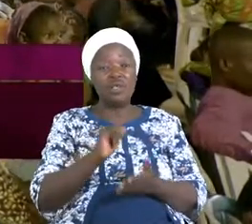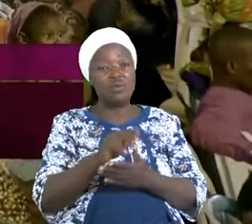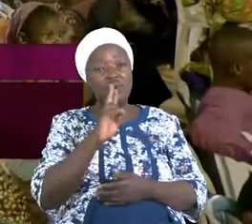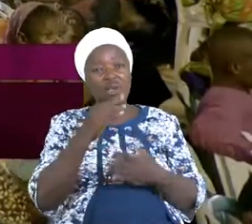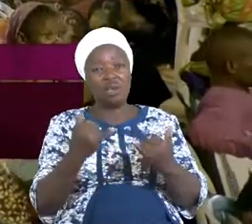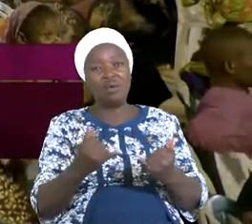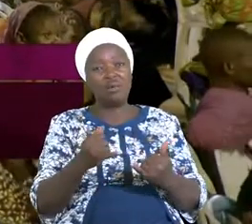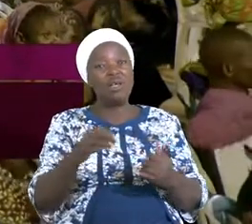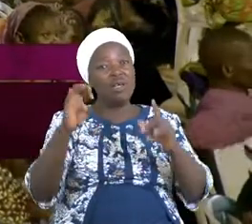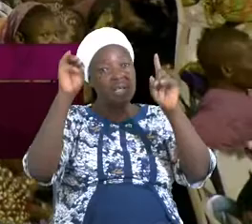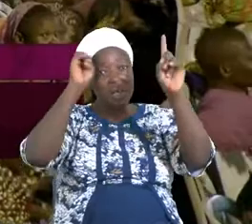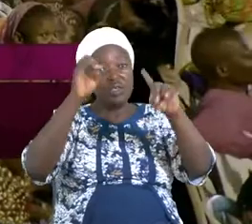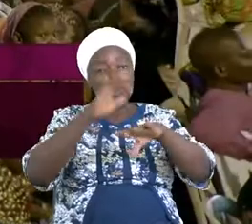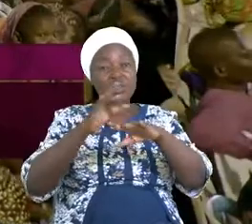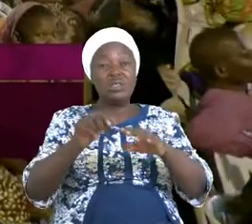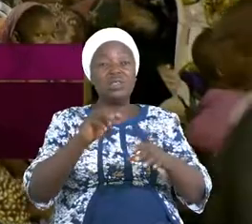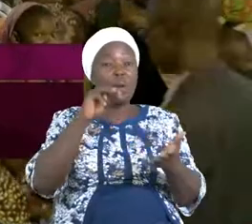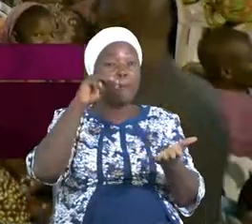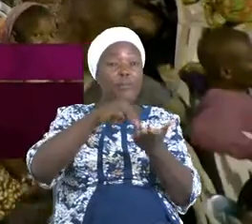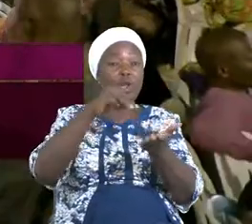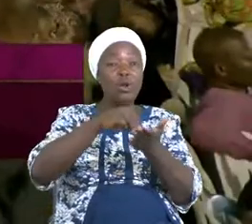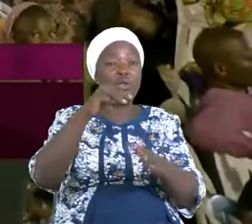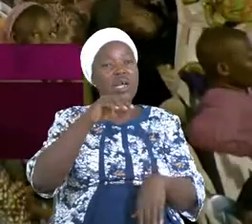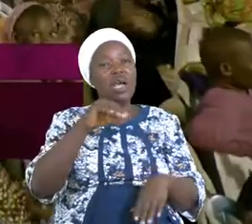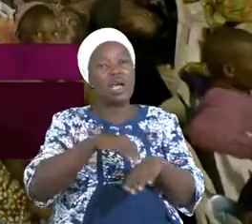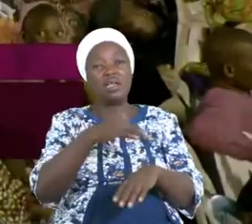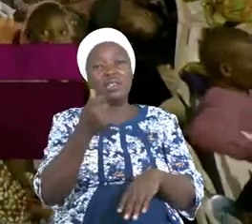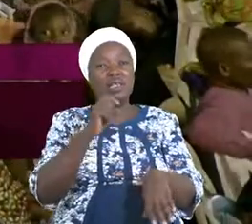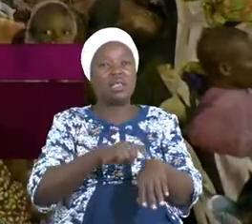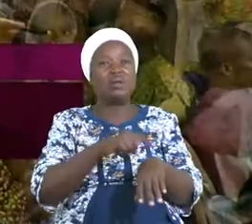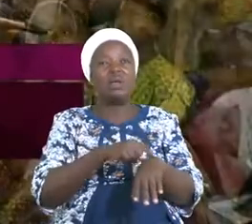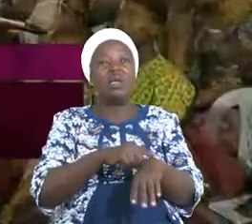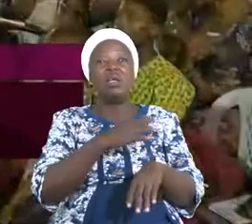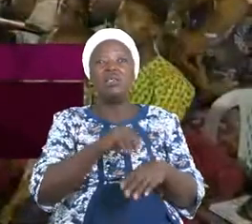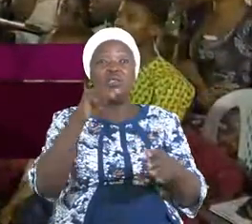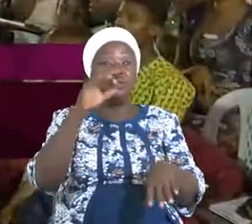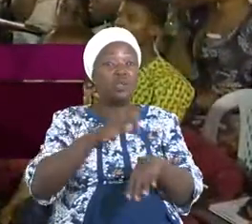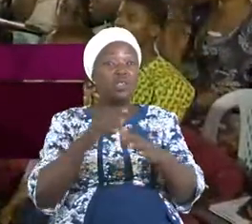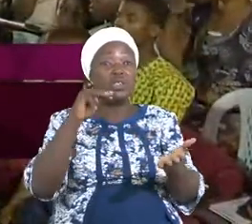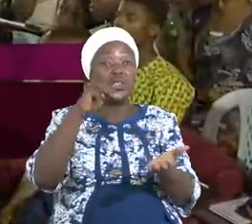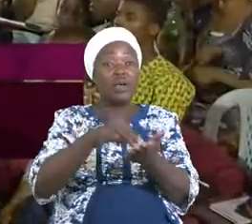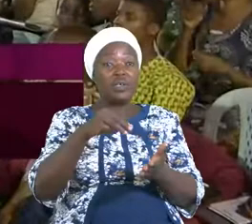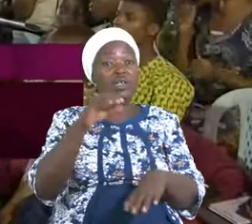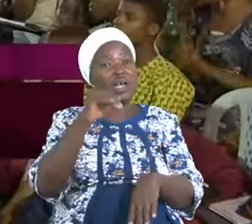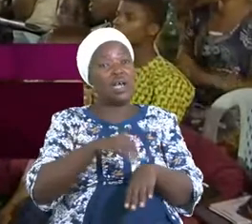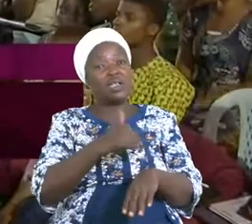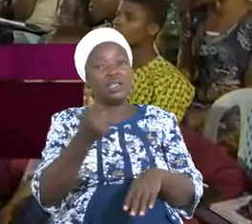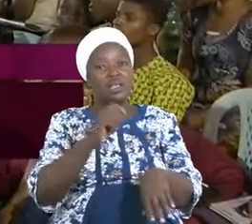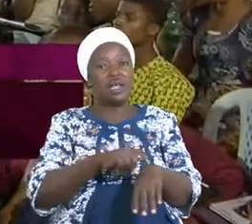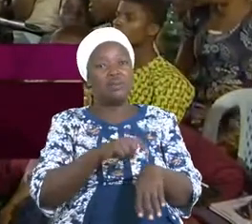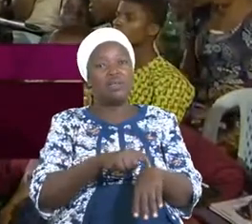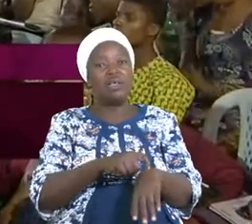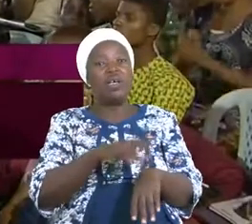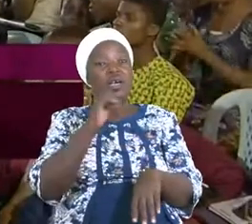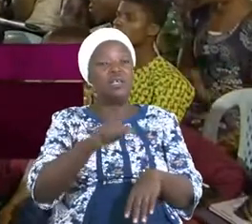touches millions at a time. He touches thousands at a time. He touches hundreds